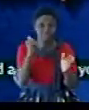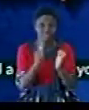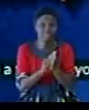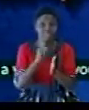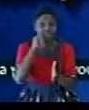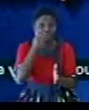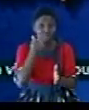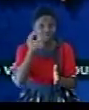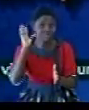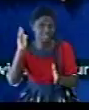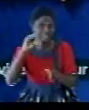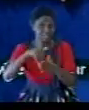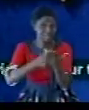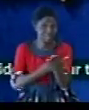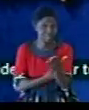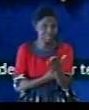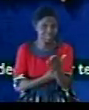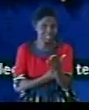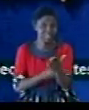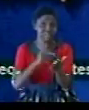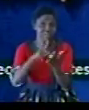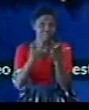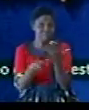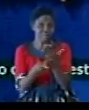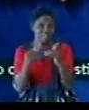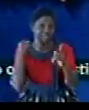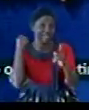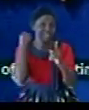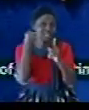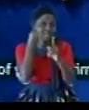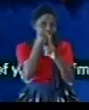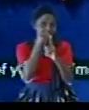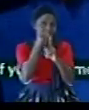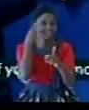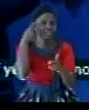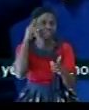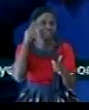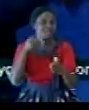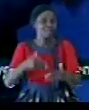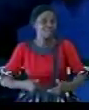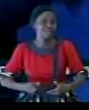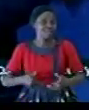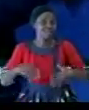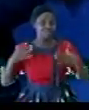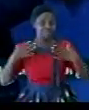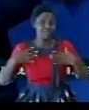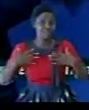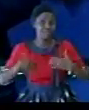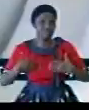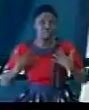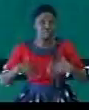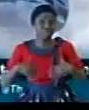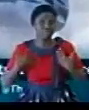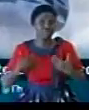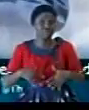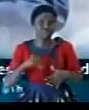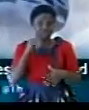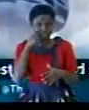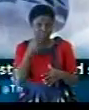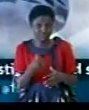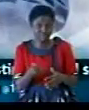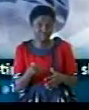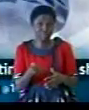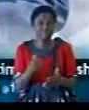7 o'clock, impact will be taking place. Amen. Right in this place, let's come very early. And then